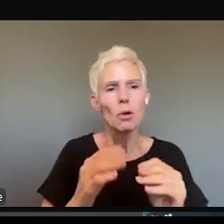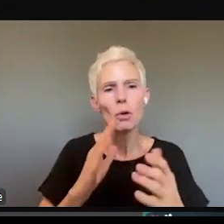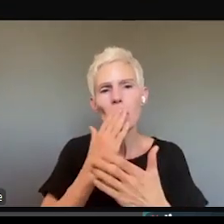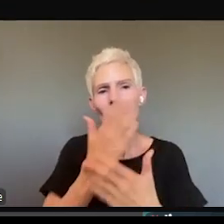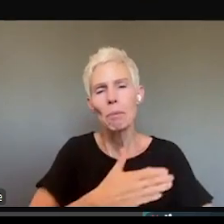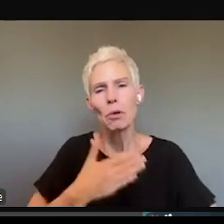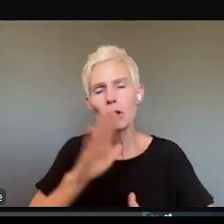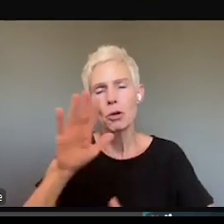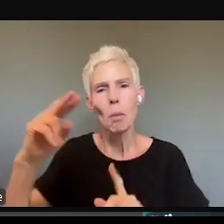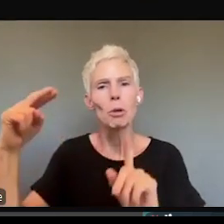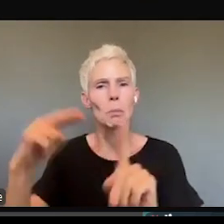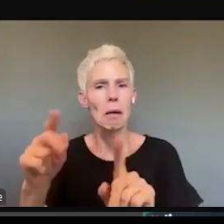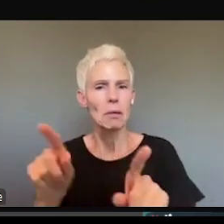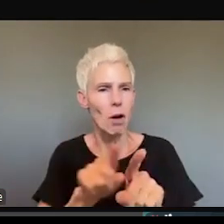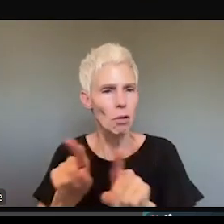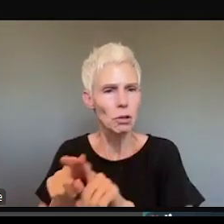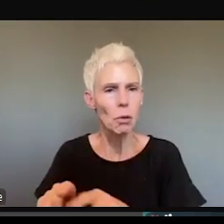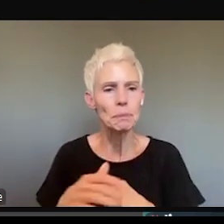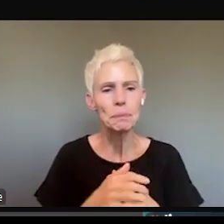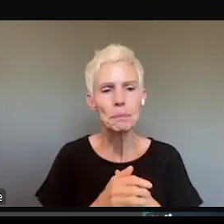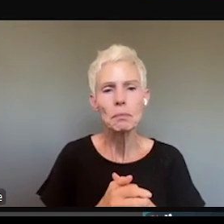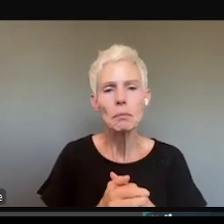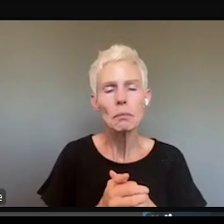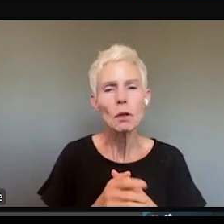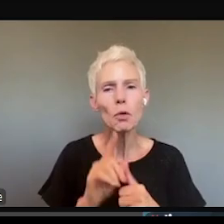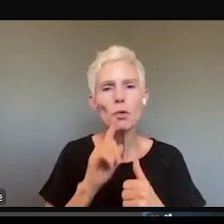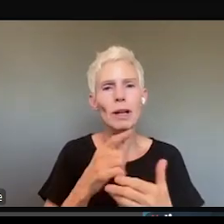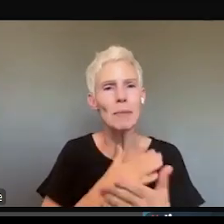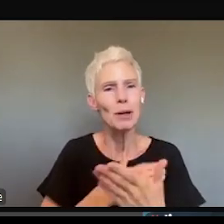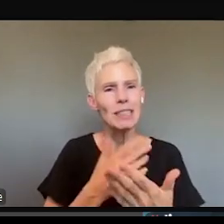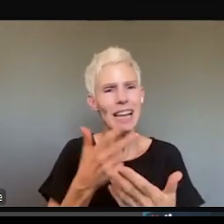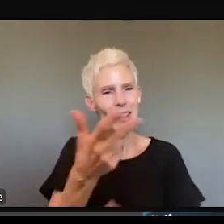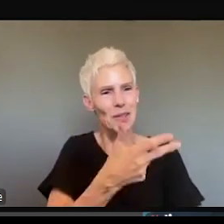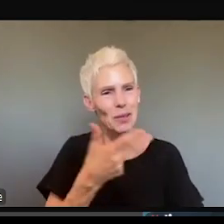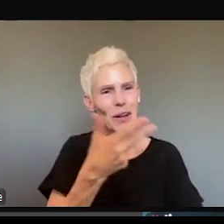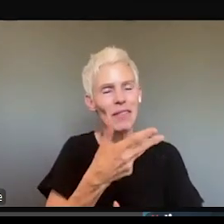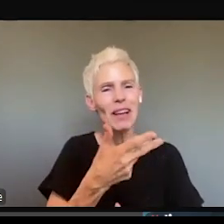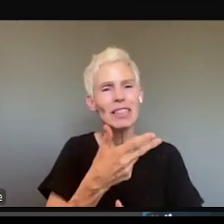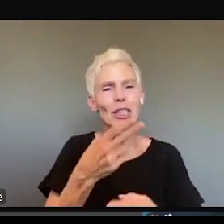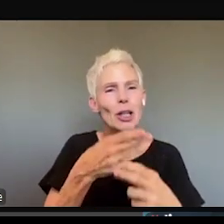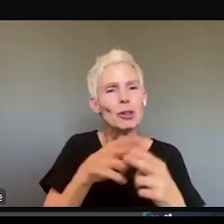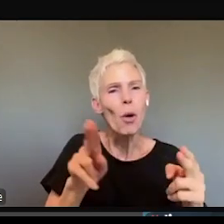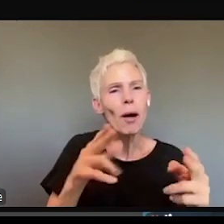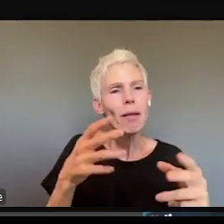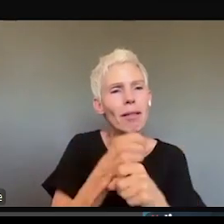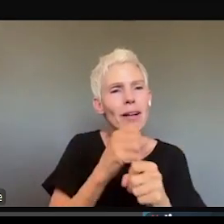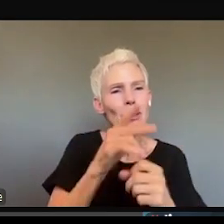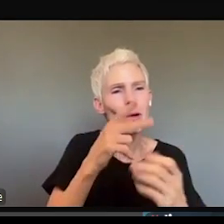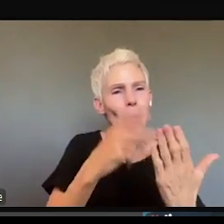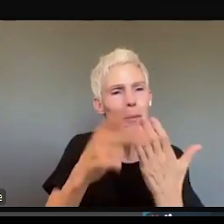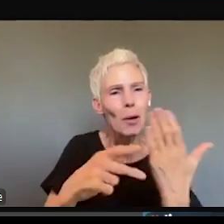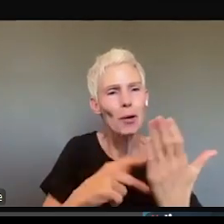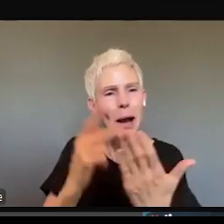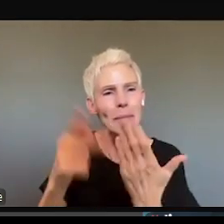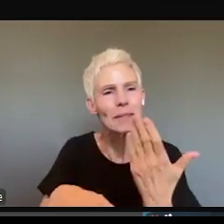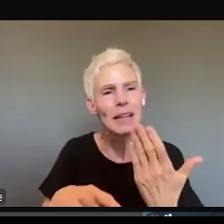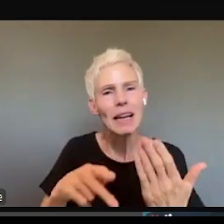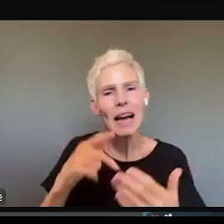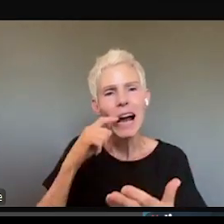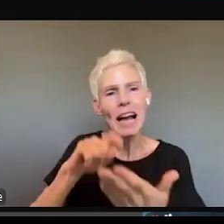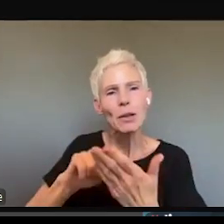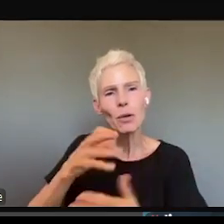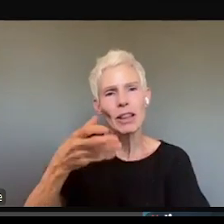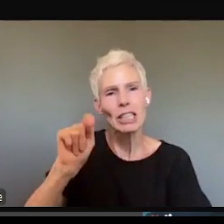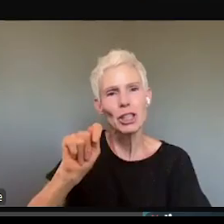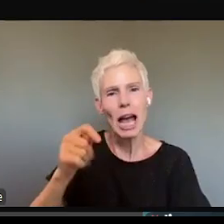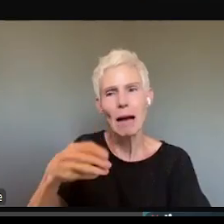that perspective as well. And I appreciate you all sharing a little bit of a snapshot of your programs. I see the chat going off a